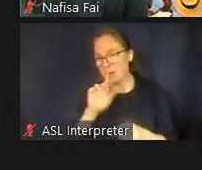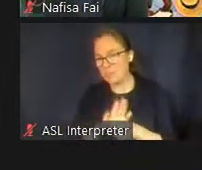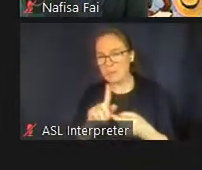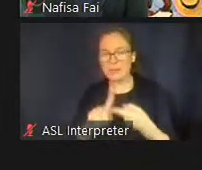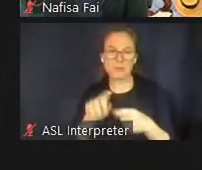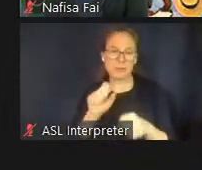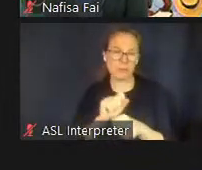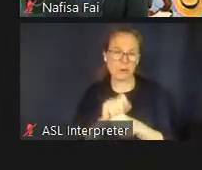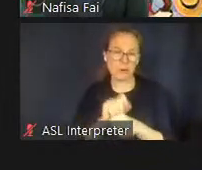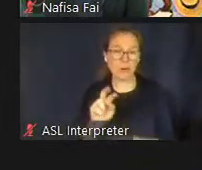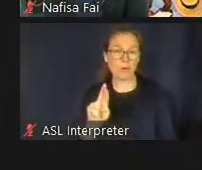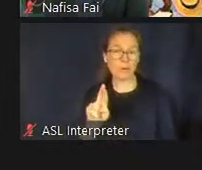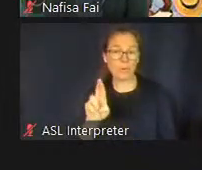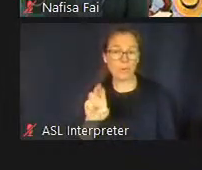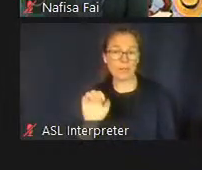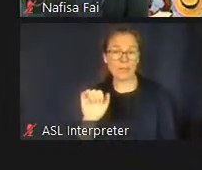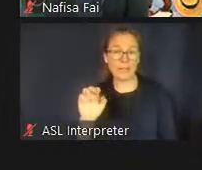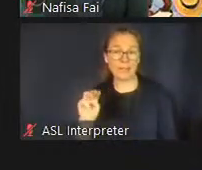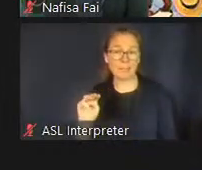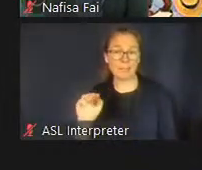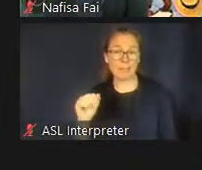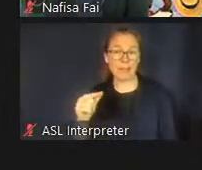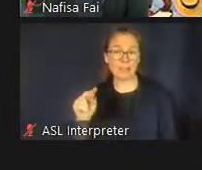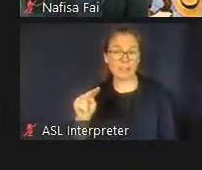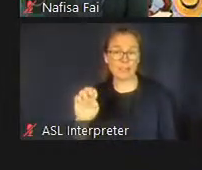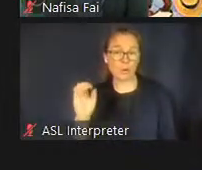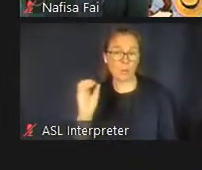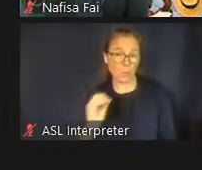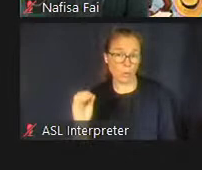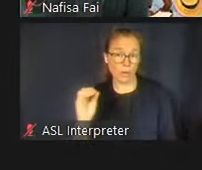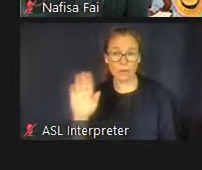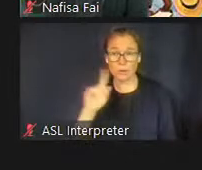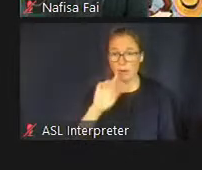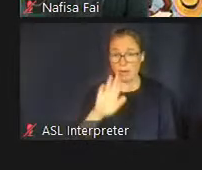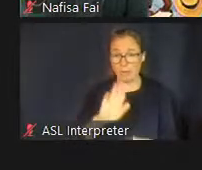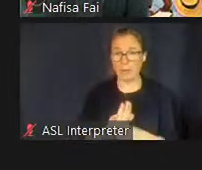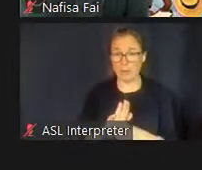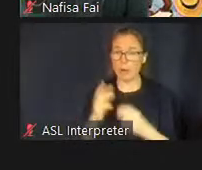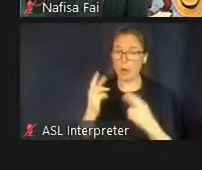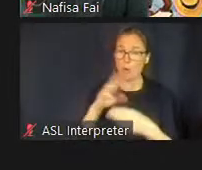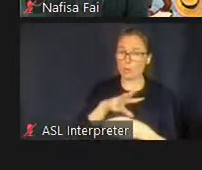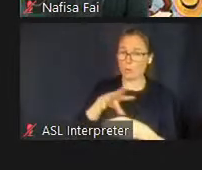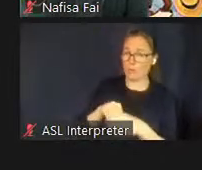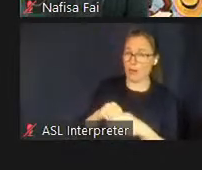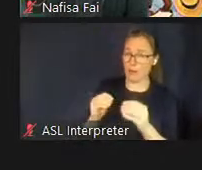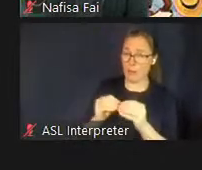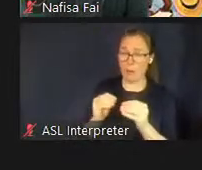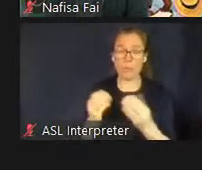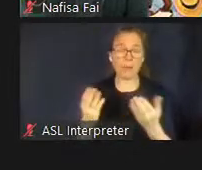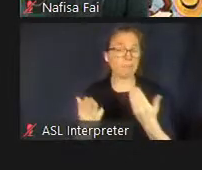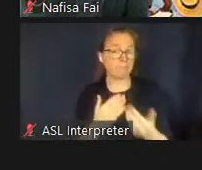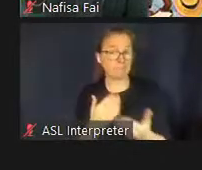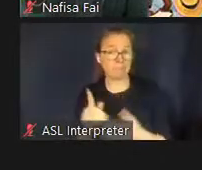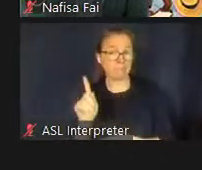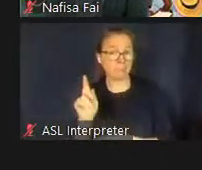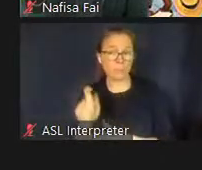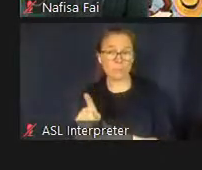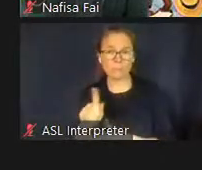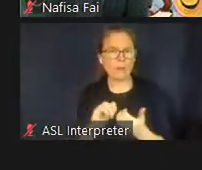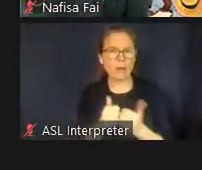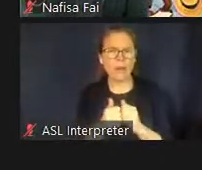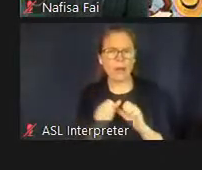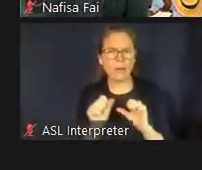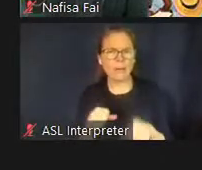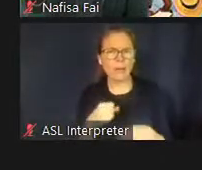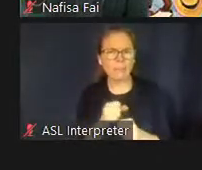Reimagine Oregon over the last year, and hope to be engaged more. But what steps can we take to ensure the voice of